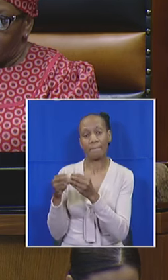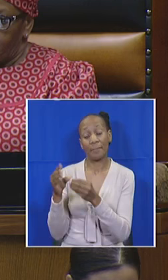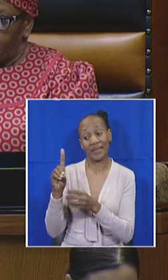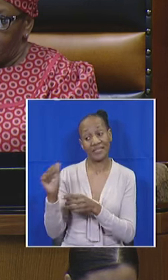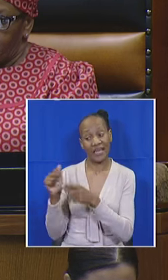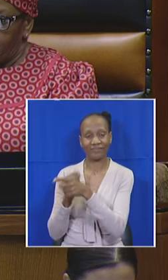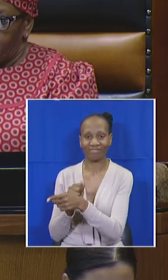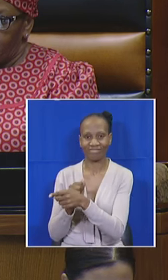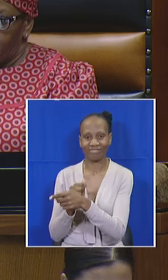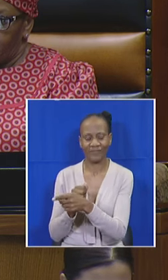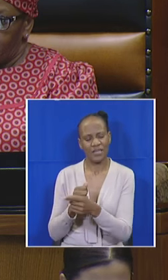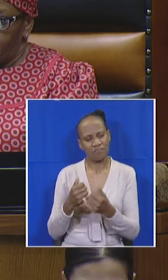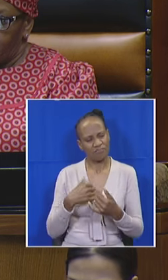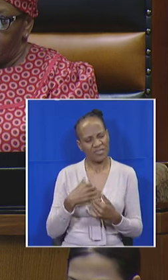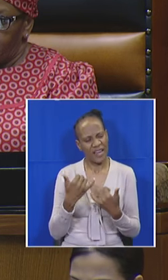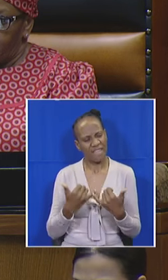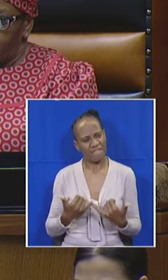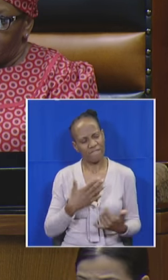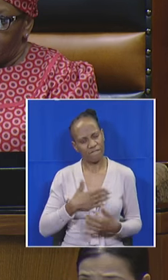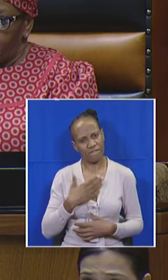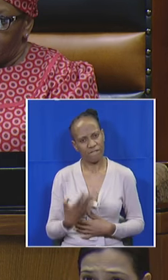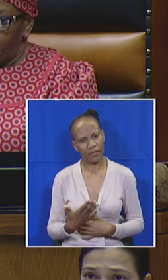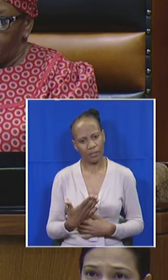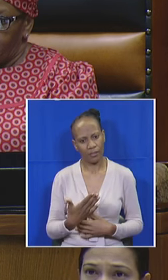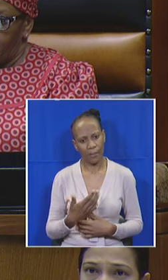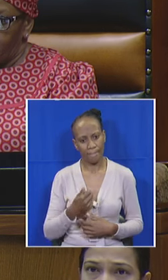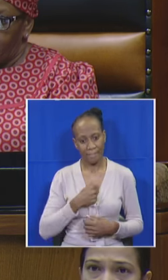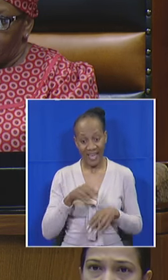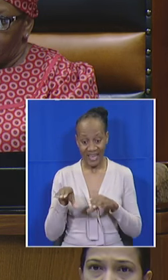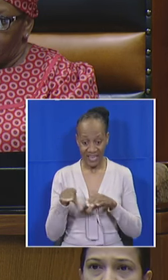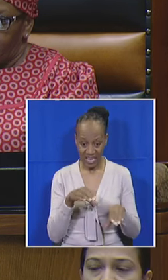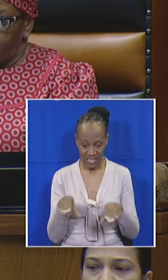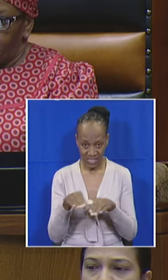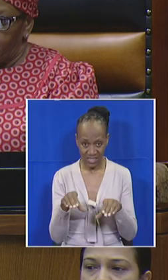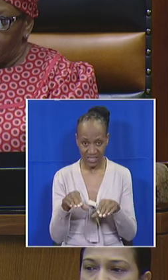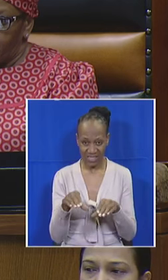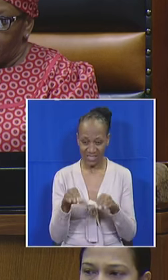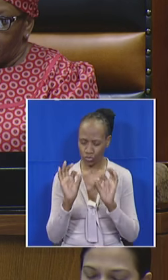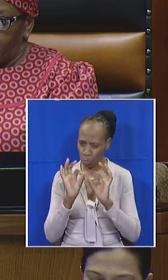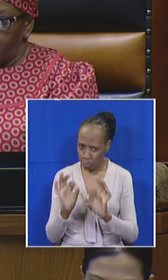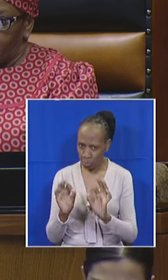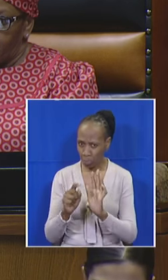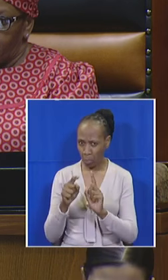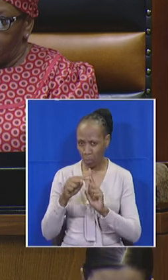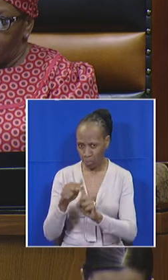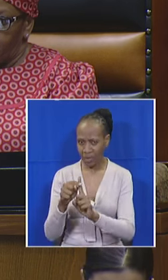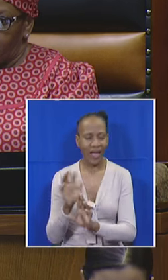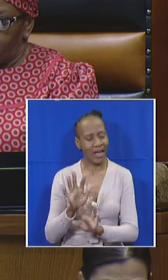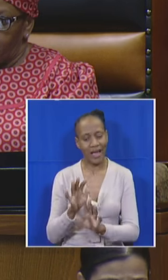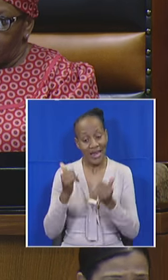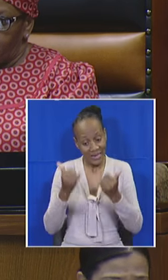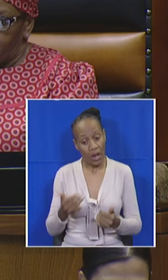my actions were not justifiable, and I profusely and unreservedly